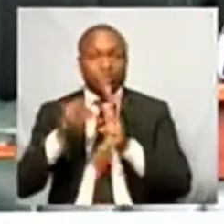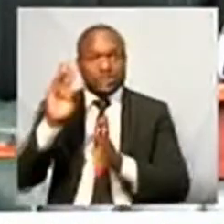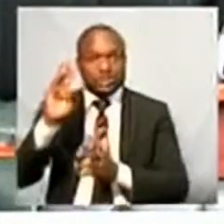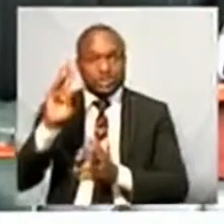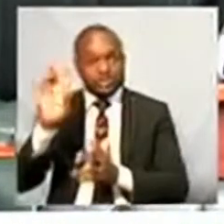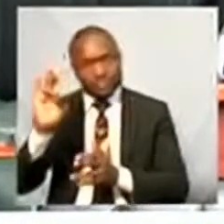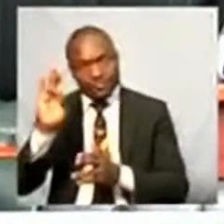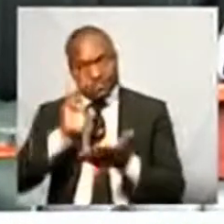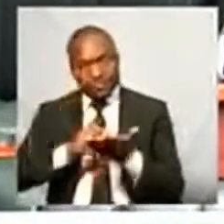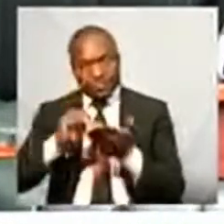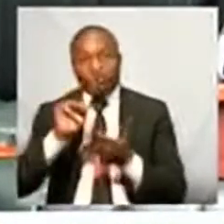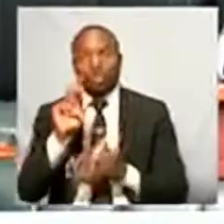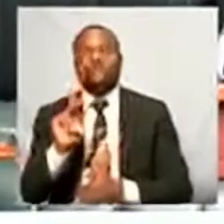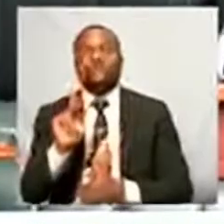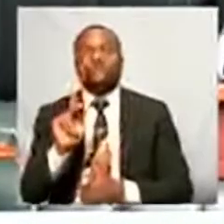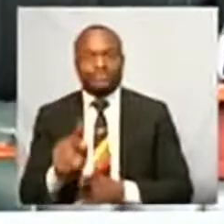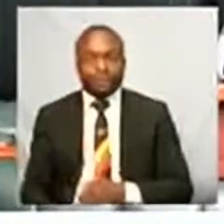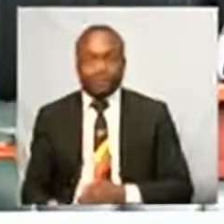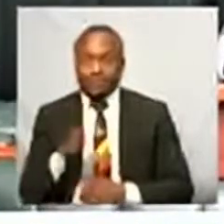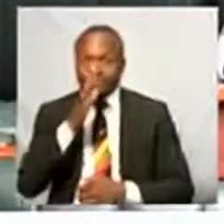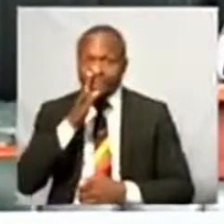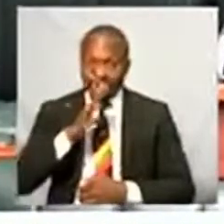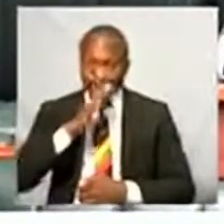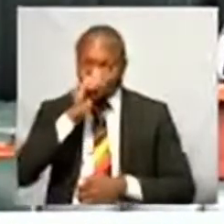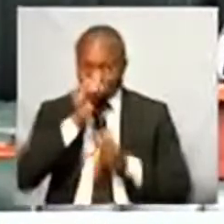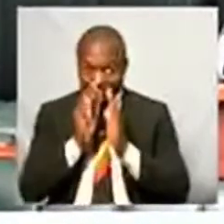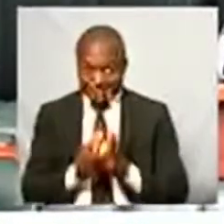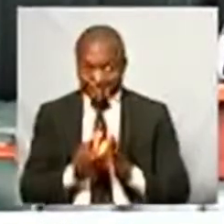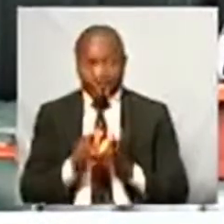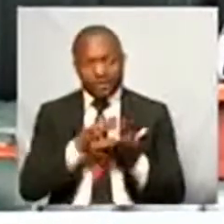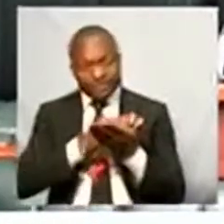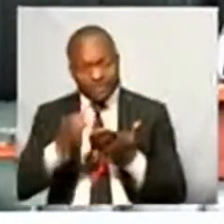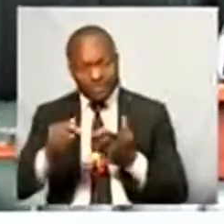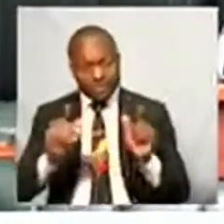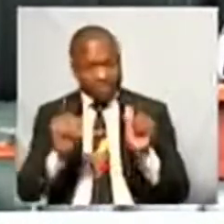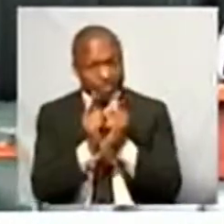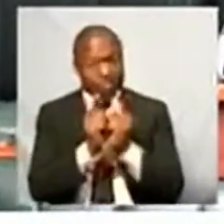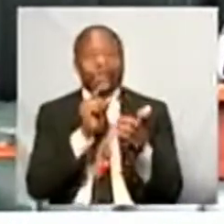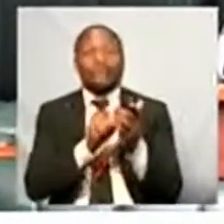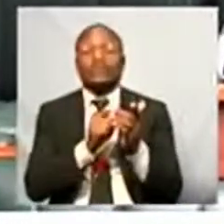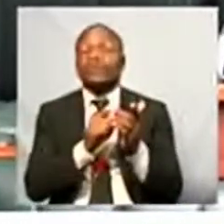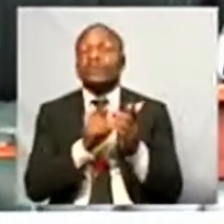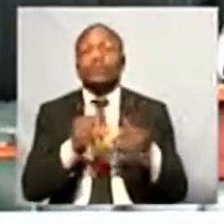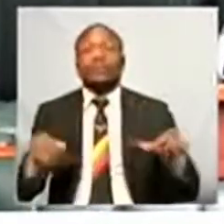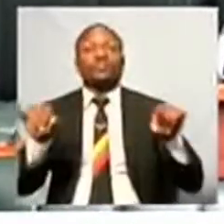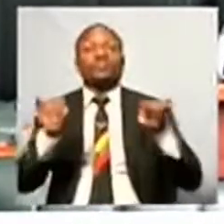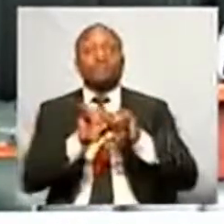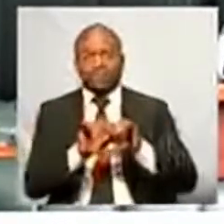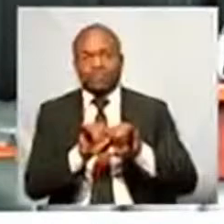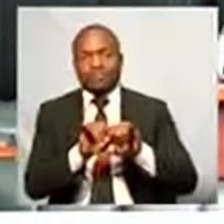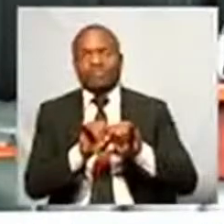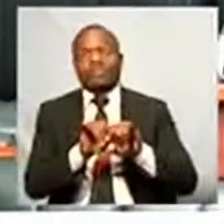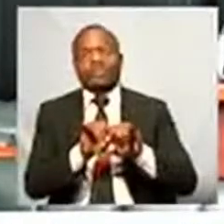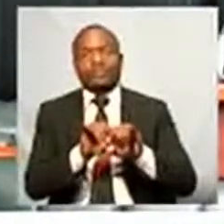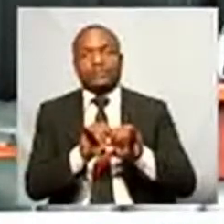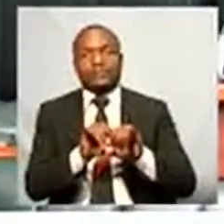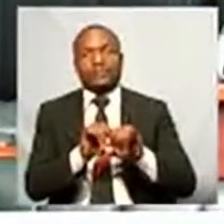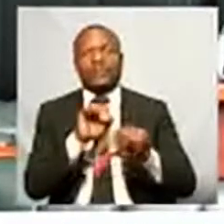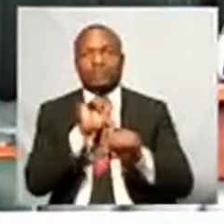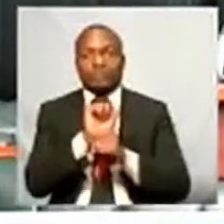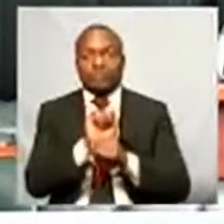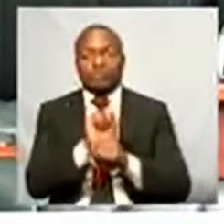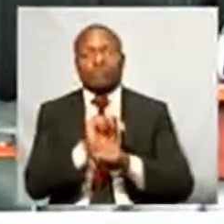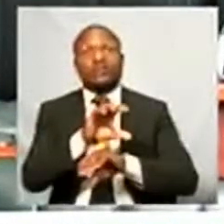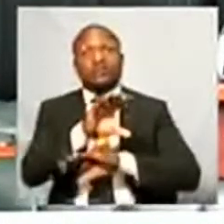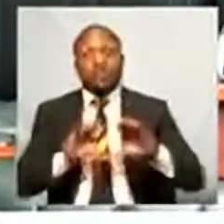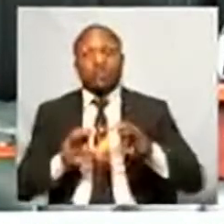190.67 million kwacha. Madam Speaker, the failure to meet this important obligation has caused considerable financial